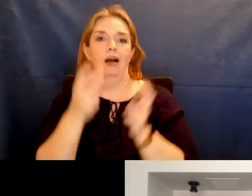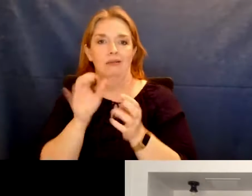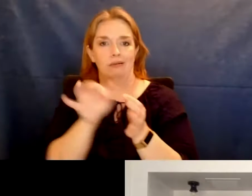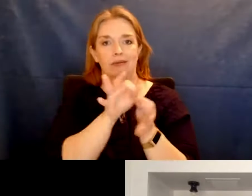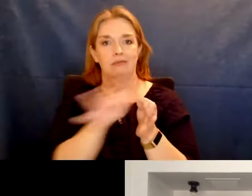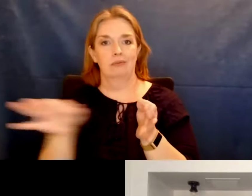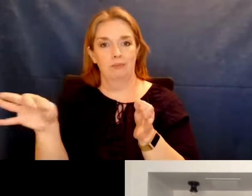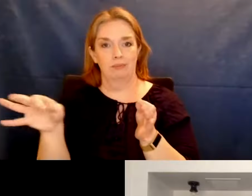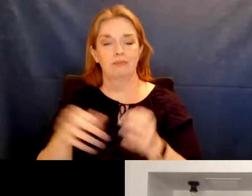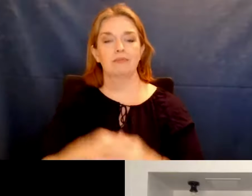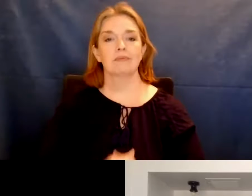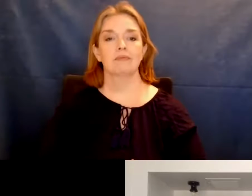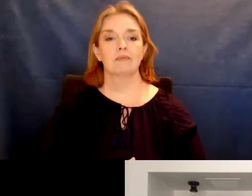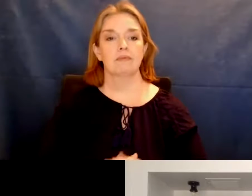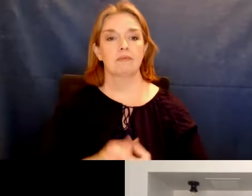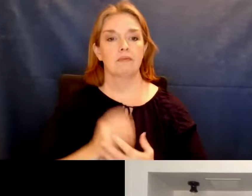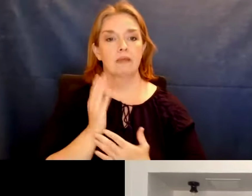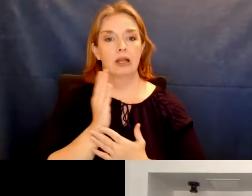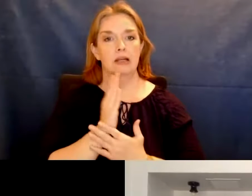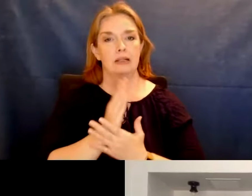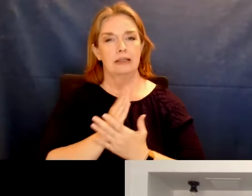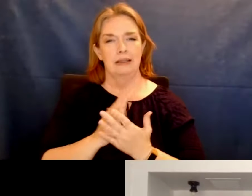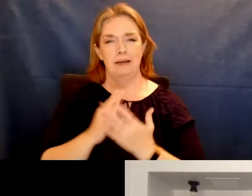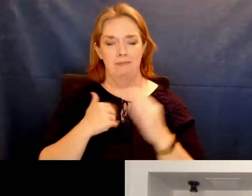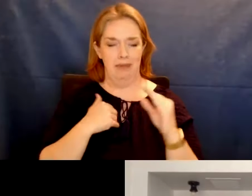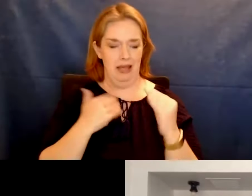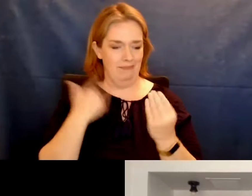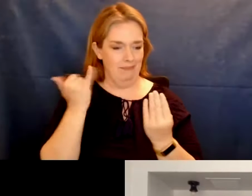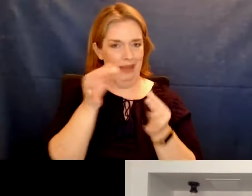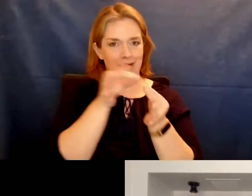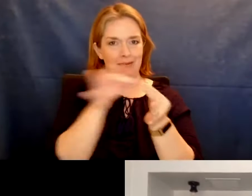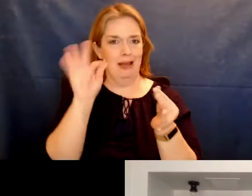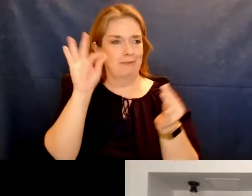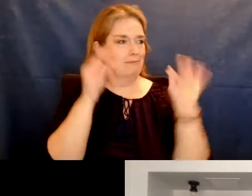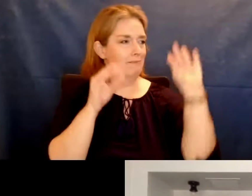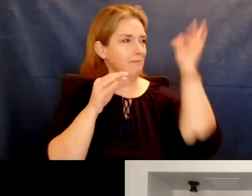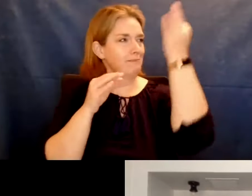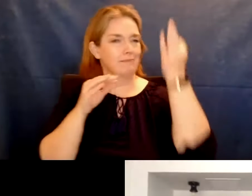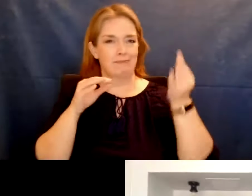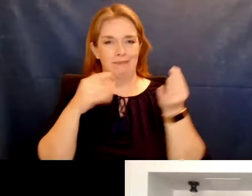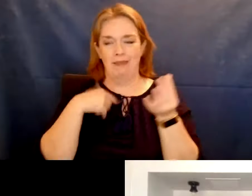lines that I haven't found space for in other poems. And so this is,